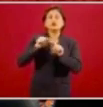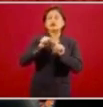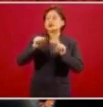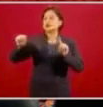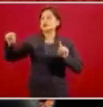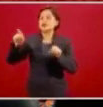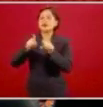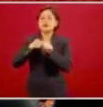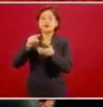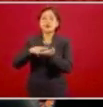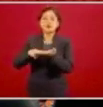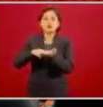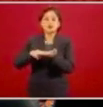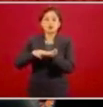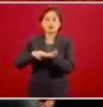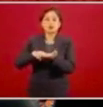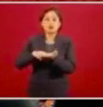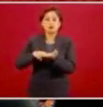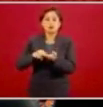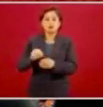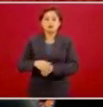blue with green.